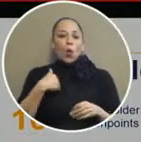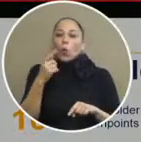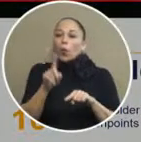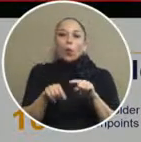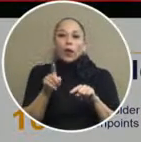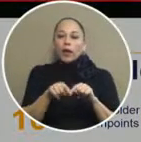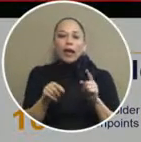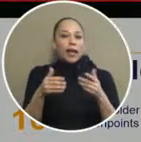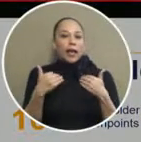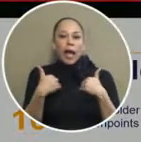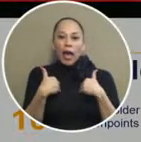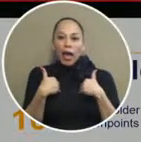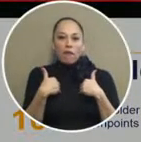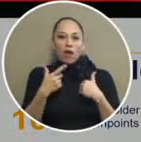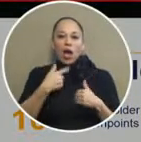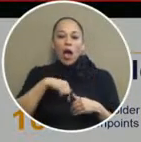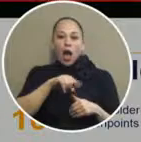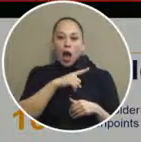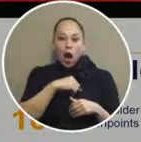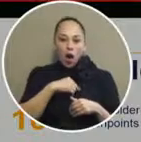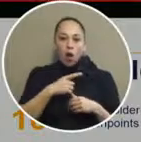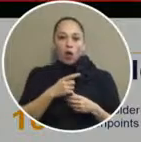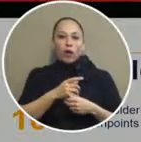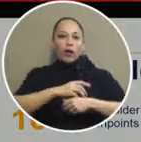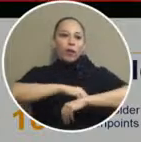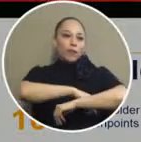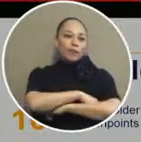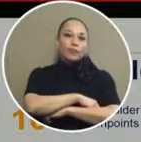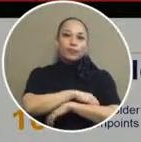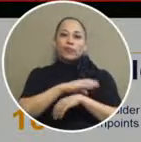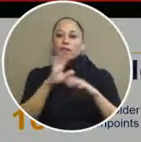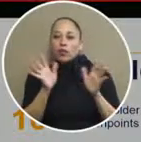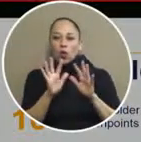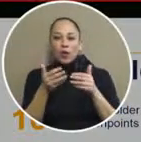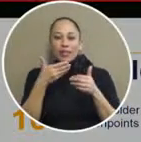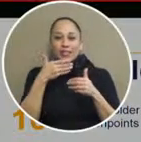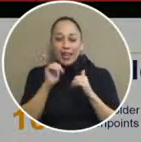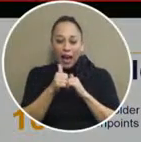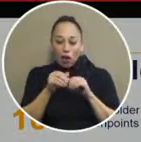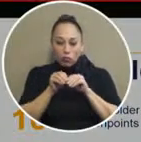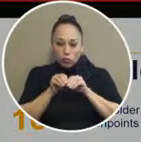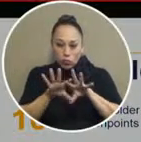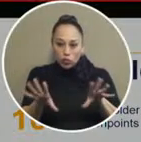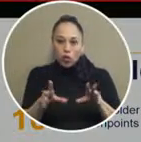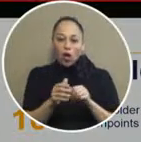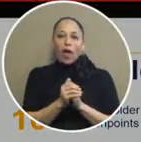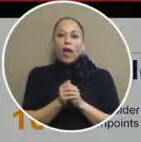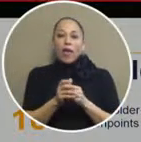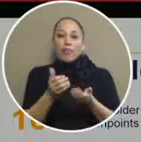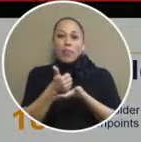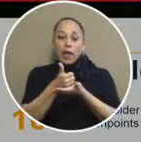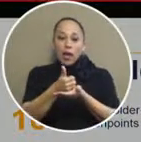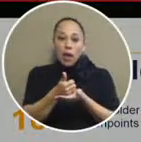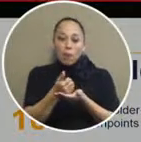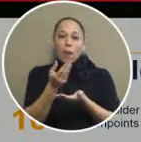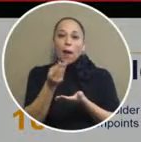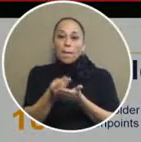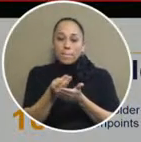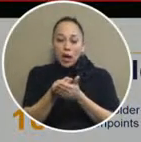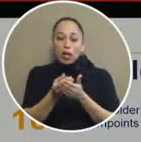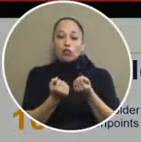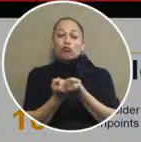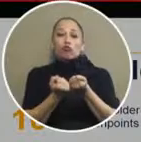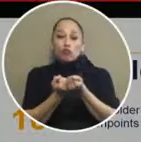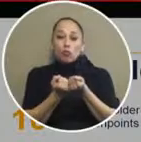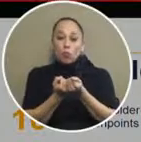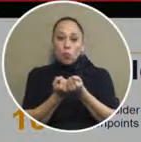not have our arms around how to best deploy the stimulus funding that we're getting, the